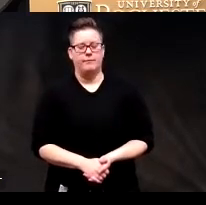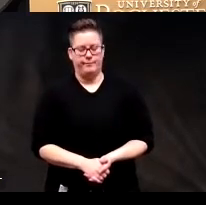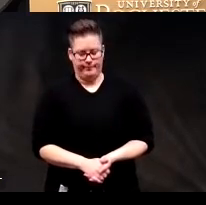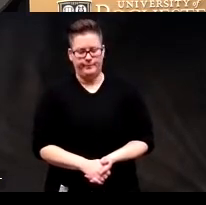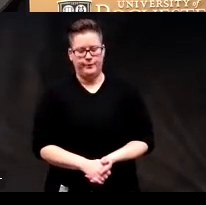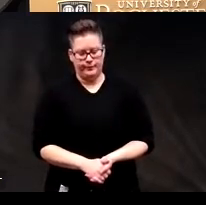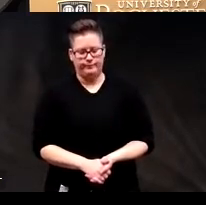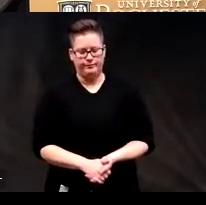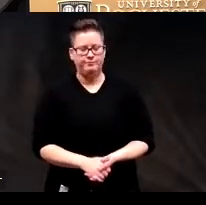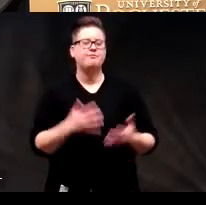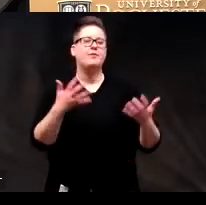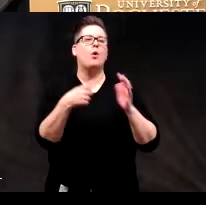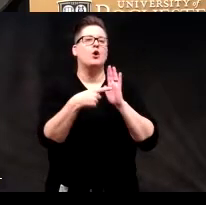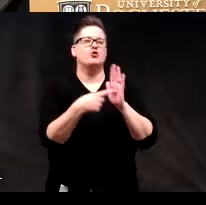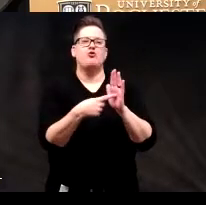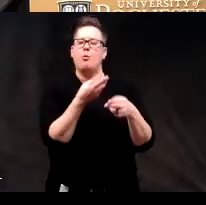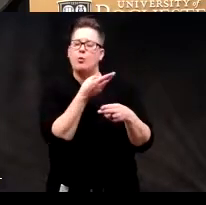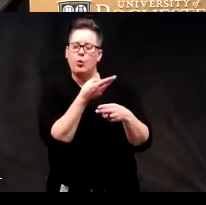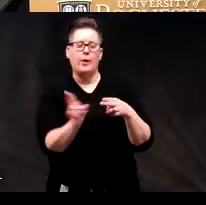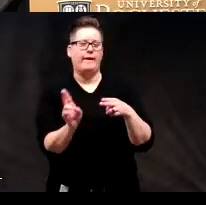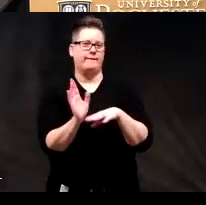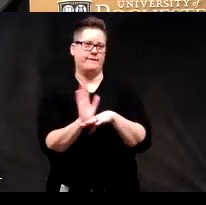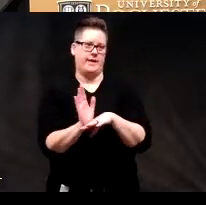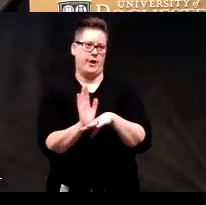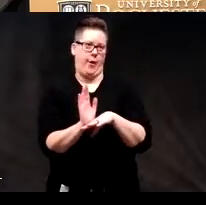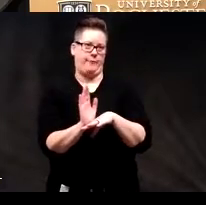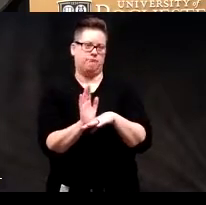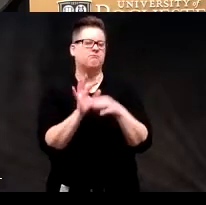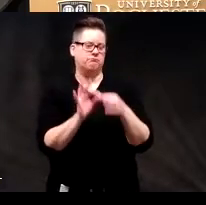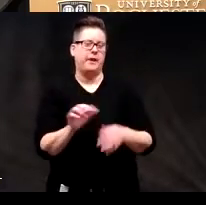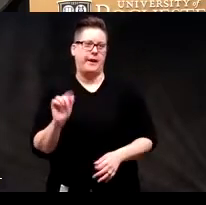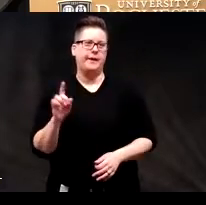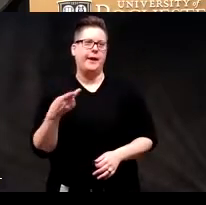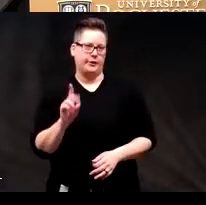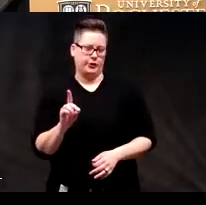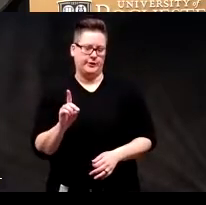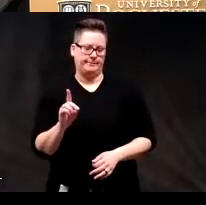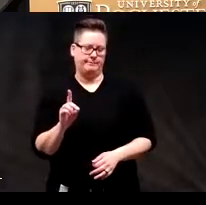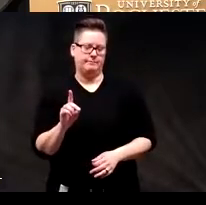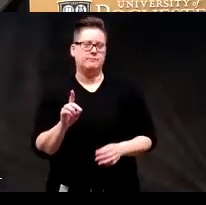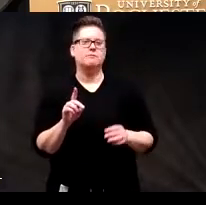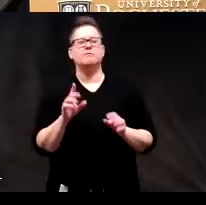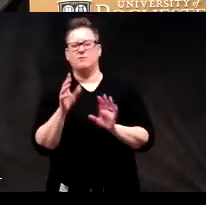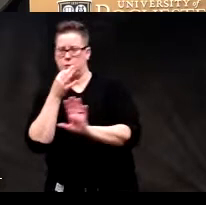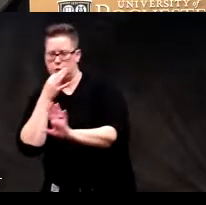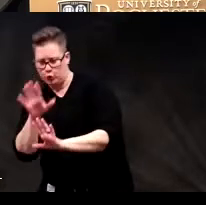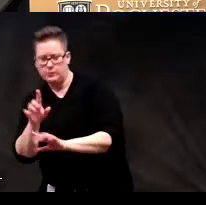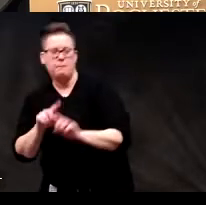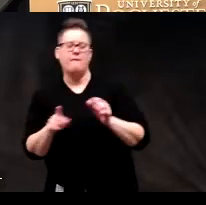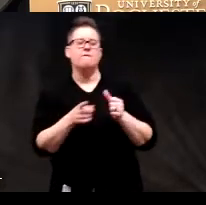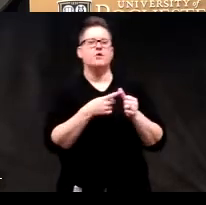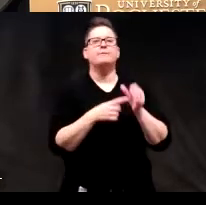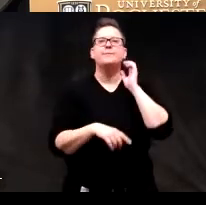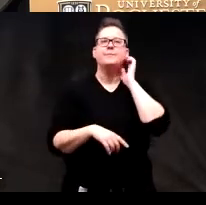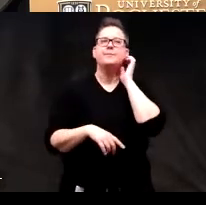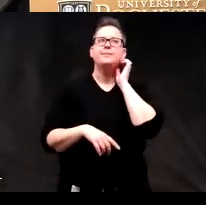Okay, so I would like to show you a quick video about ADHD in a quick second, but I just want to